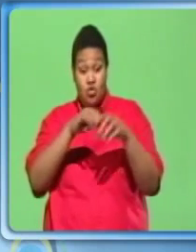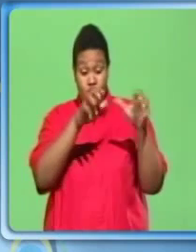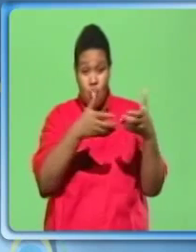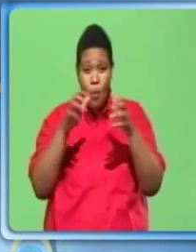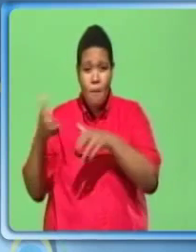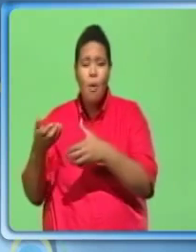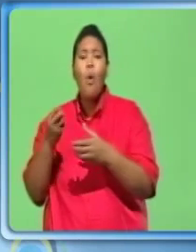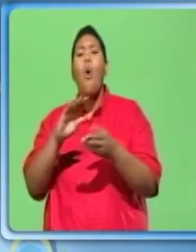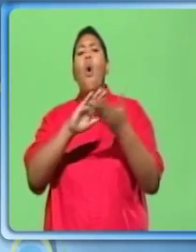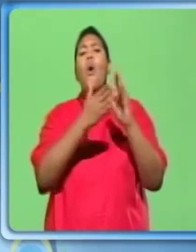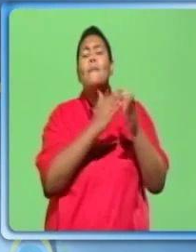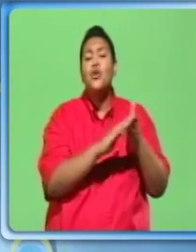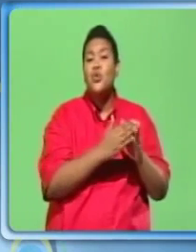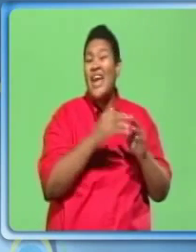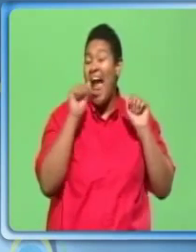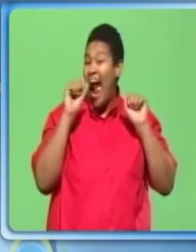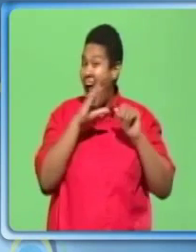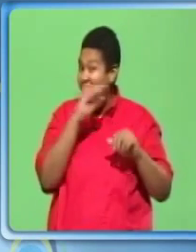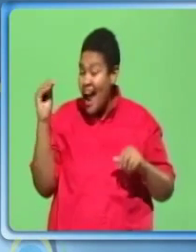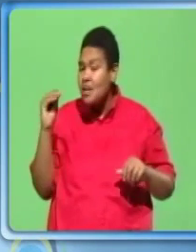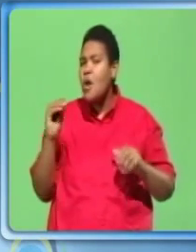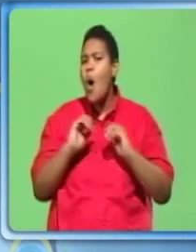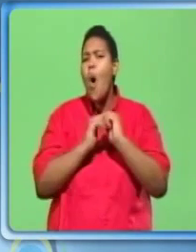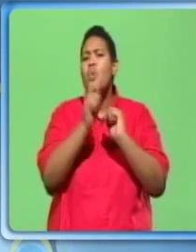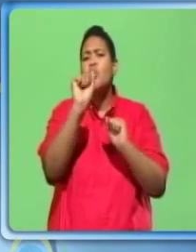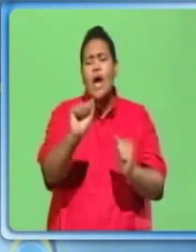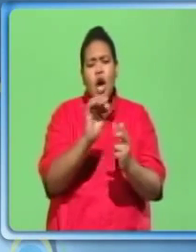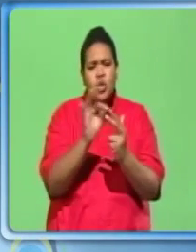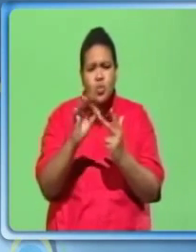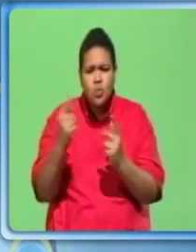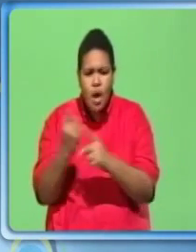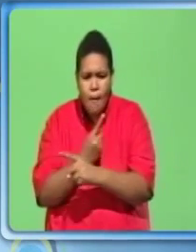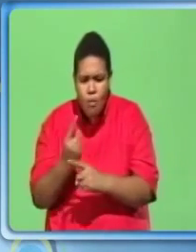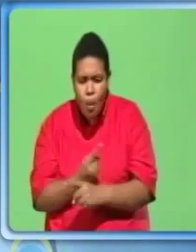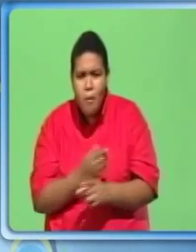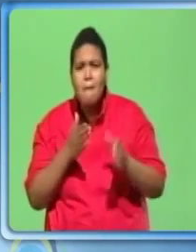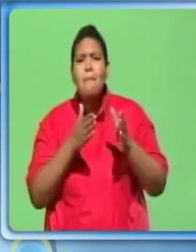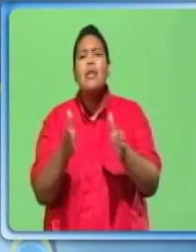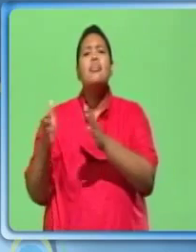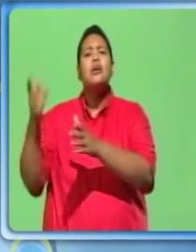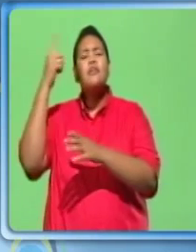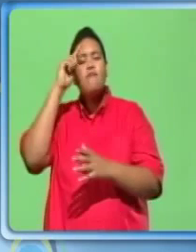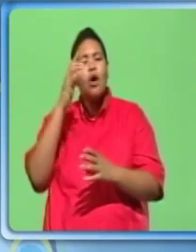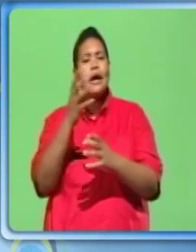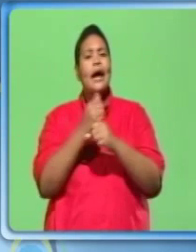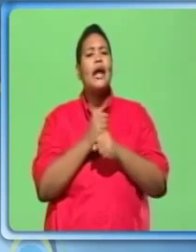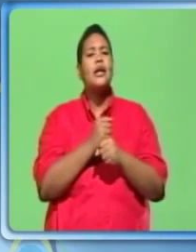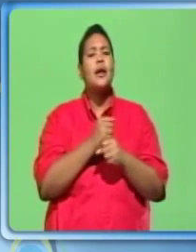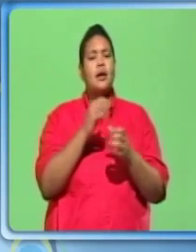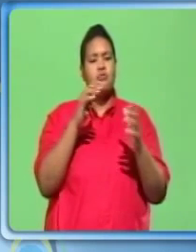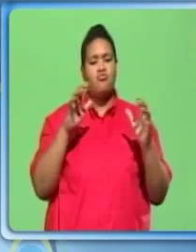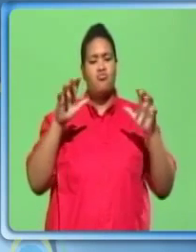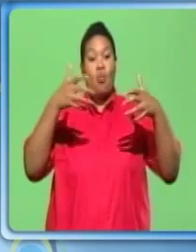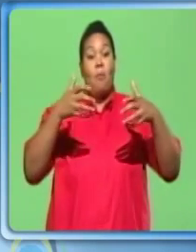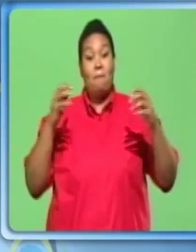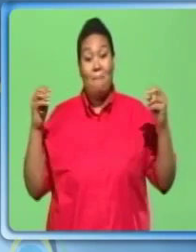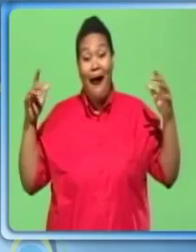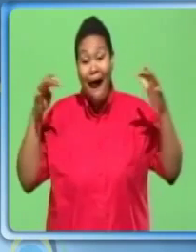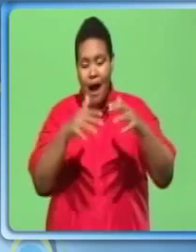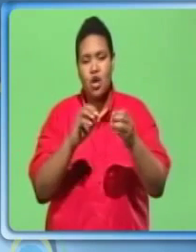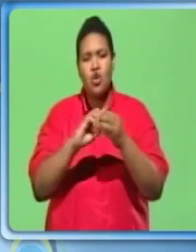or community, and how to choose appropriate methods for obtaining population numbers.